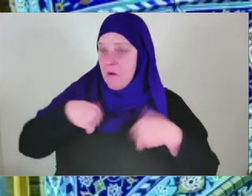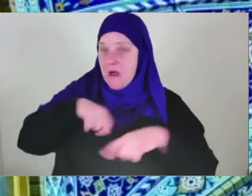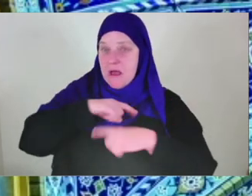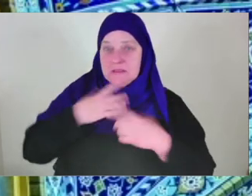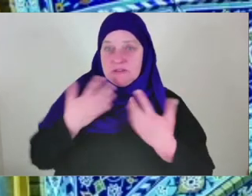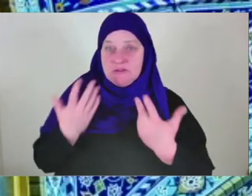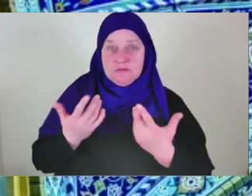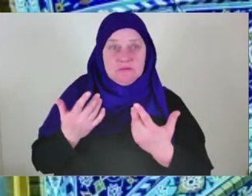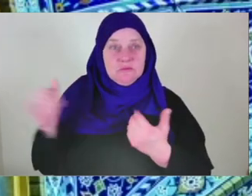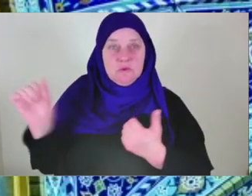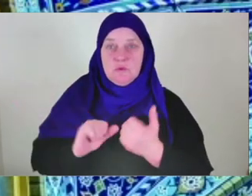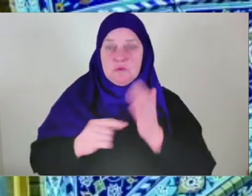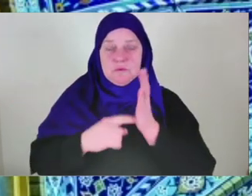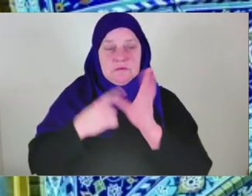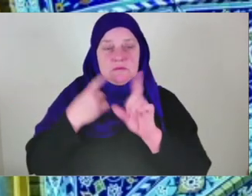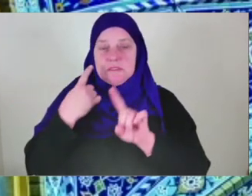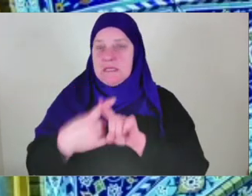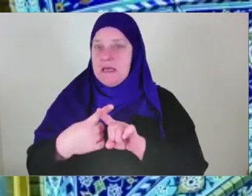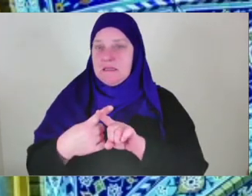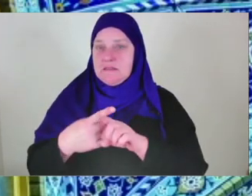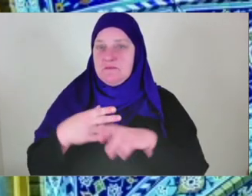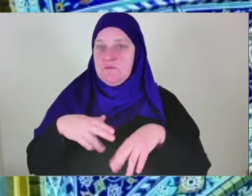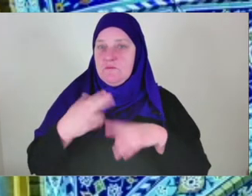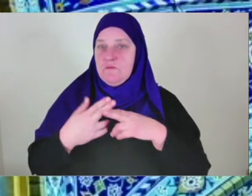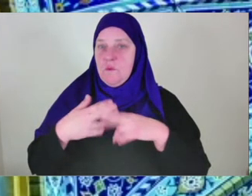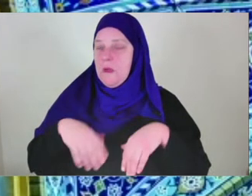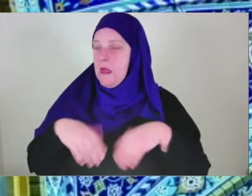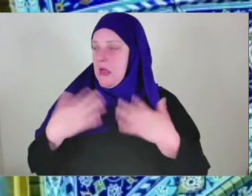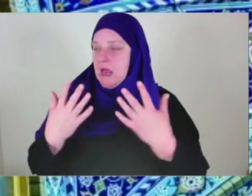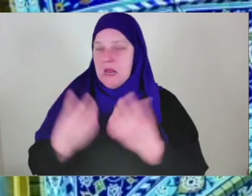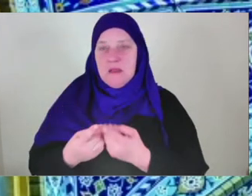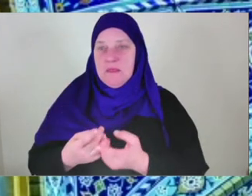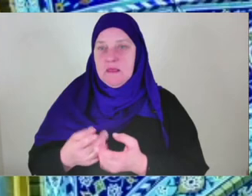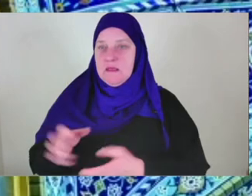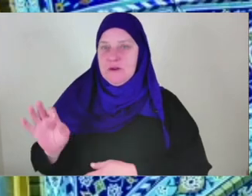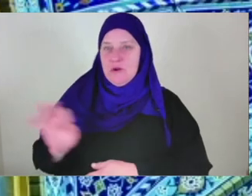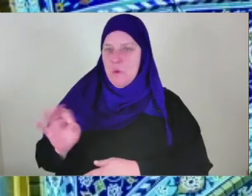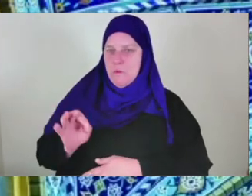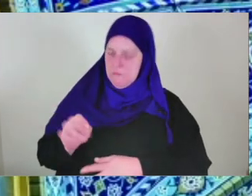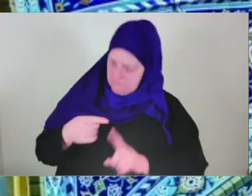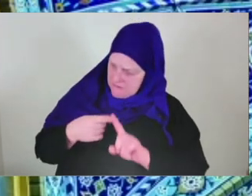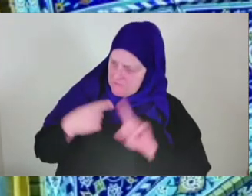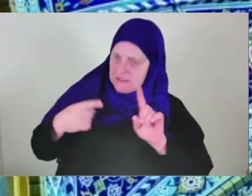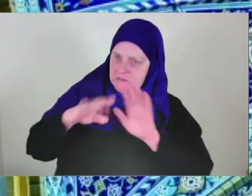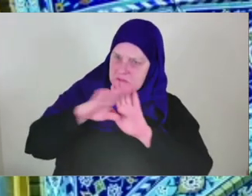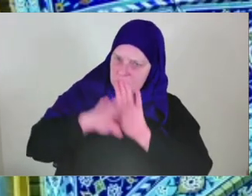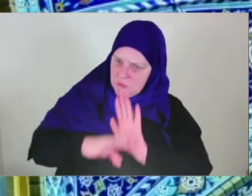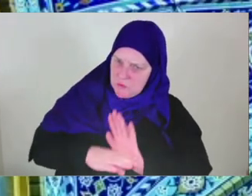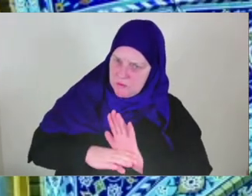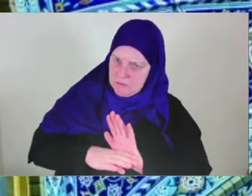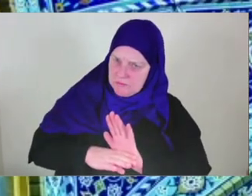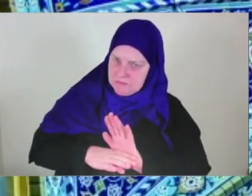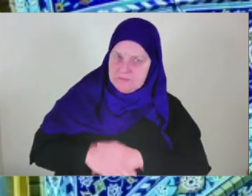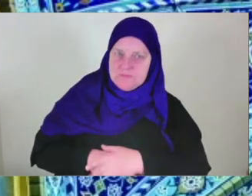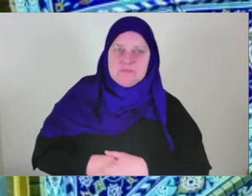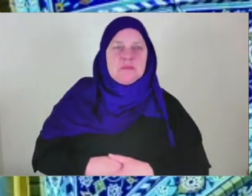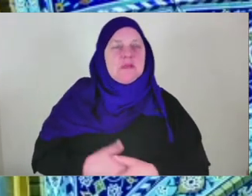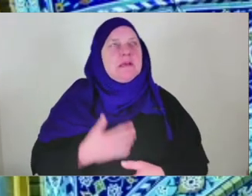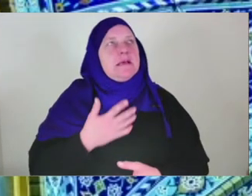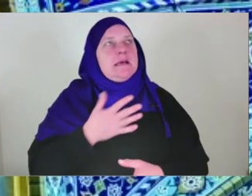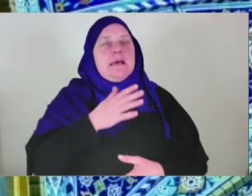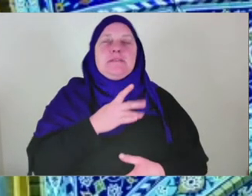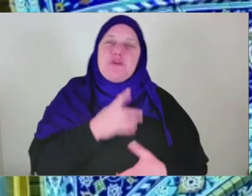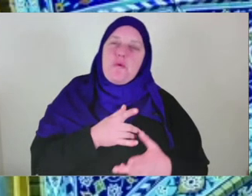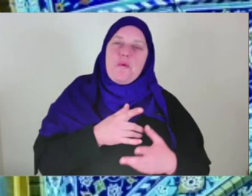is a structure, isn't it? The same for khums and zakat. It's kind of Islamic tax system, kind of Islamic